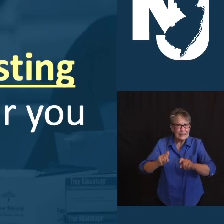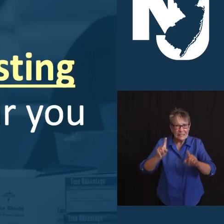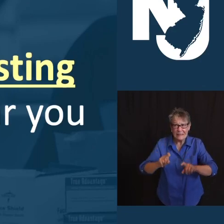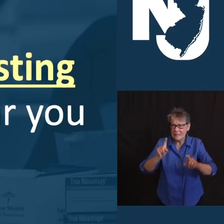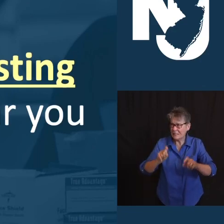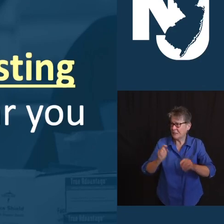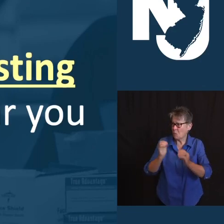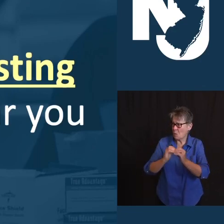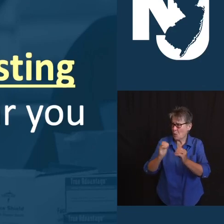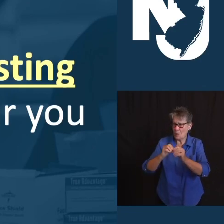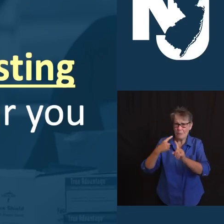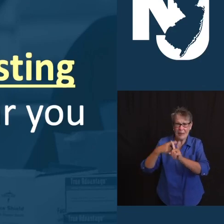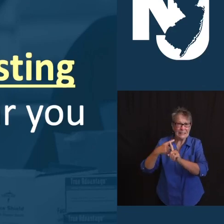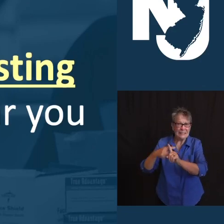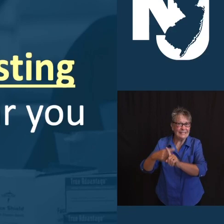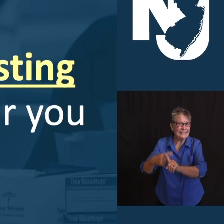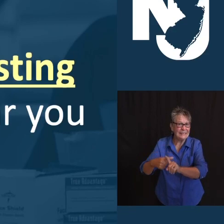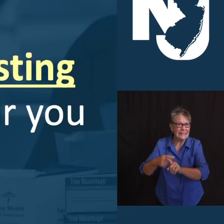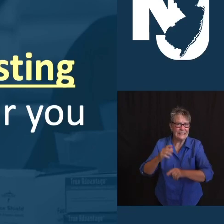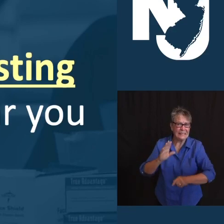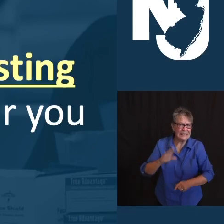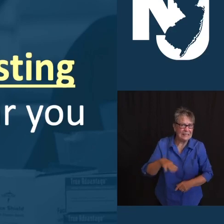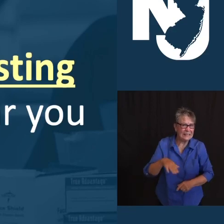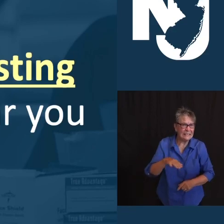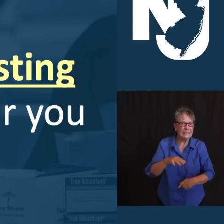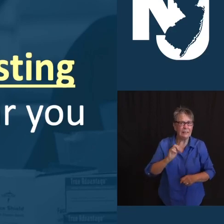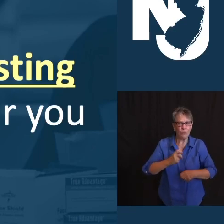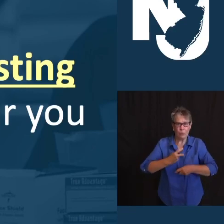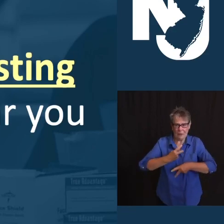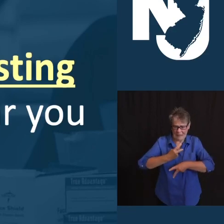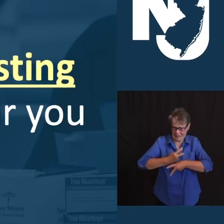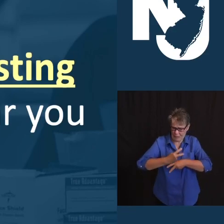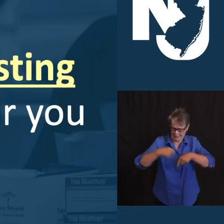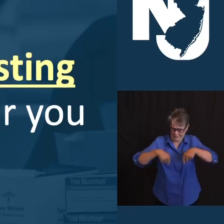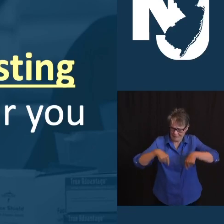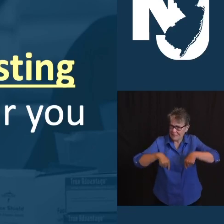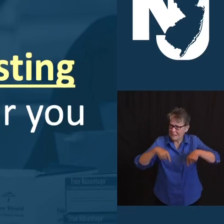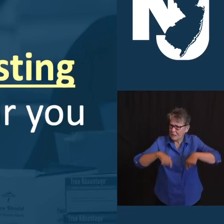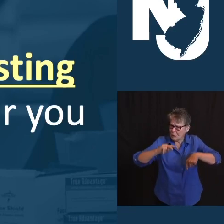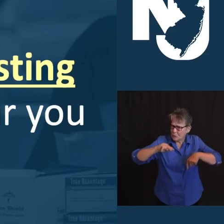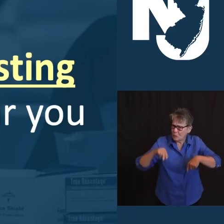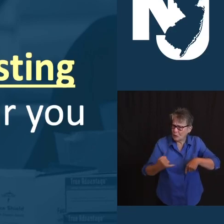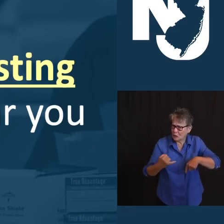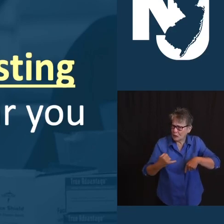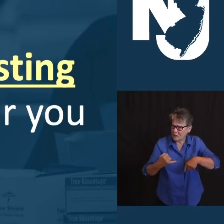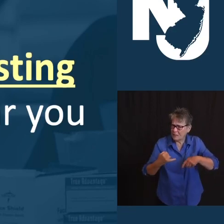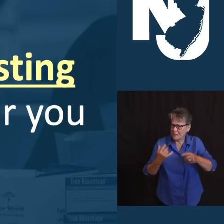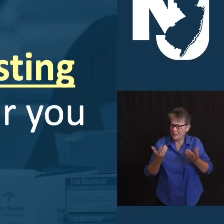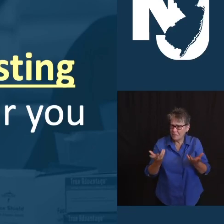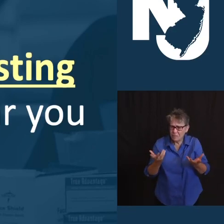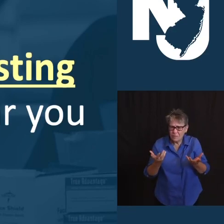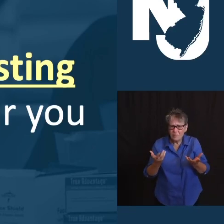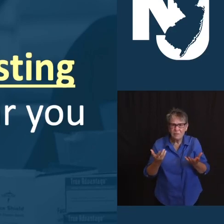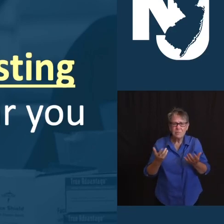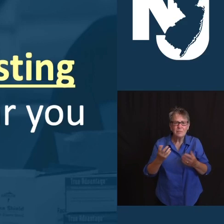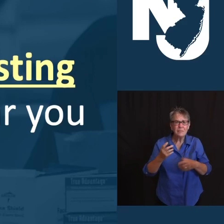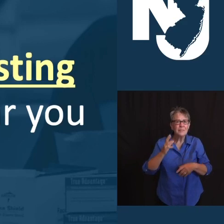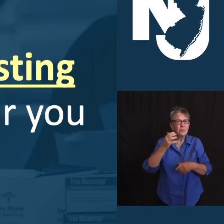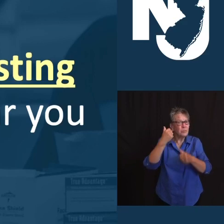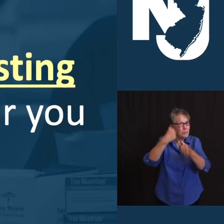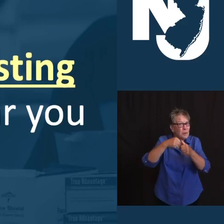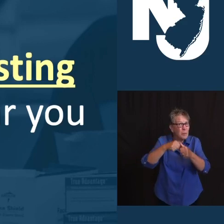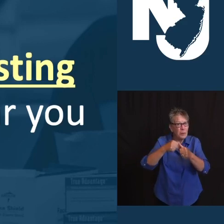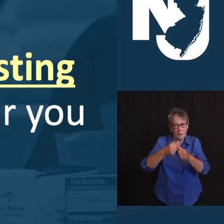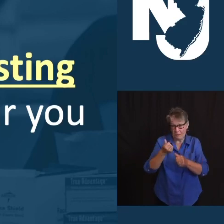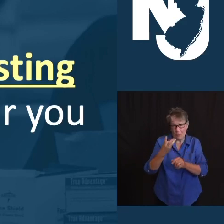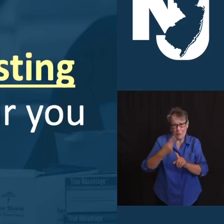to stay vigilant here at home. We cannot forget that it was only a few short months ago that we were being slammed full force